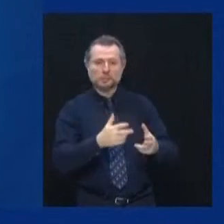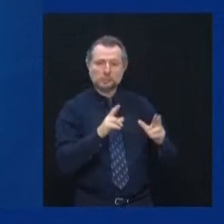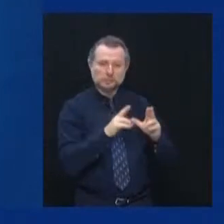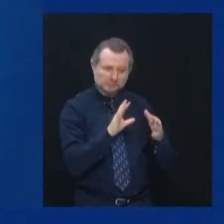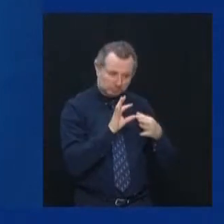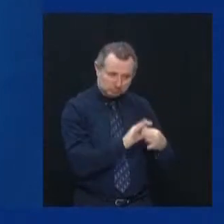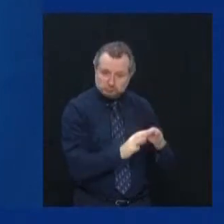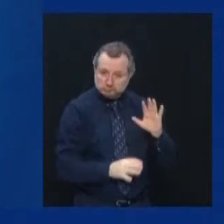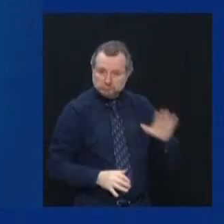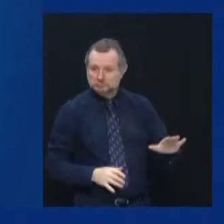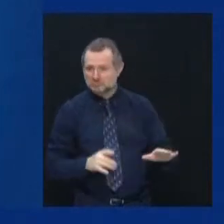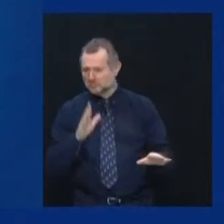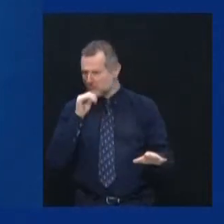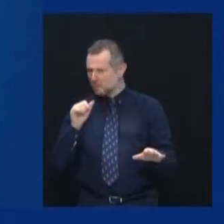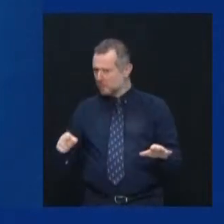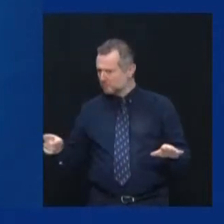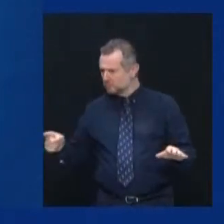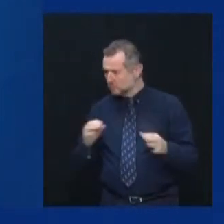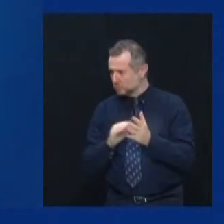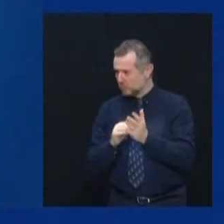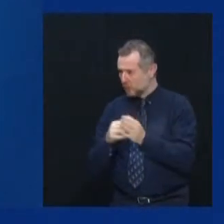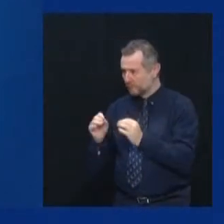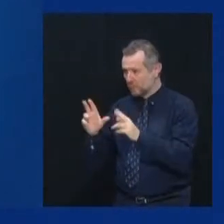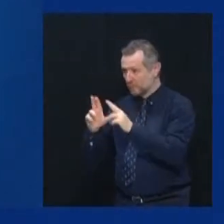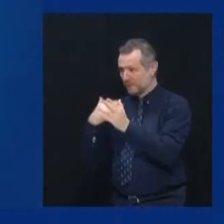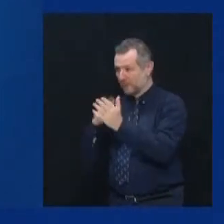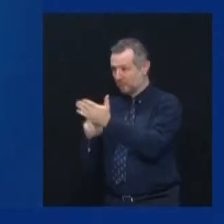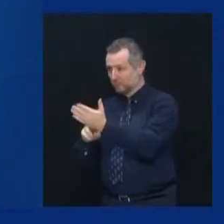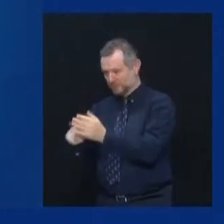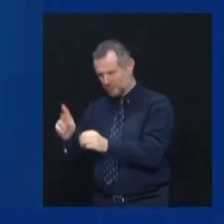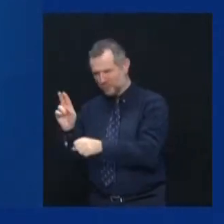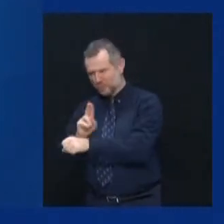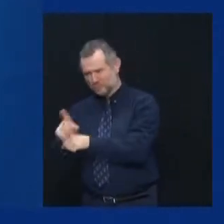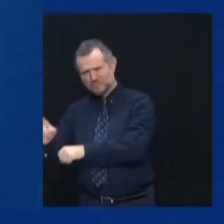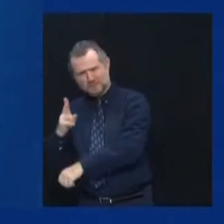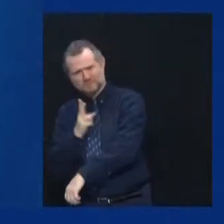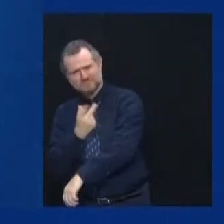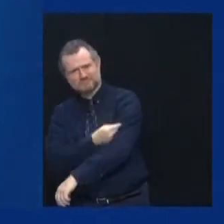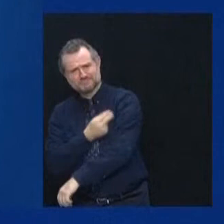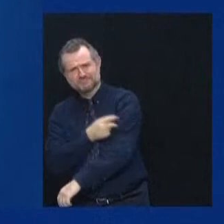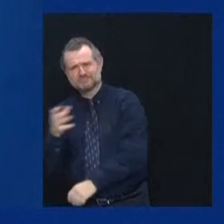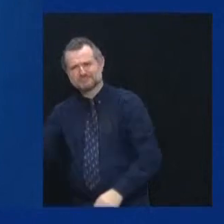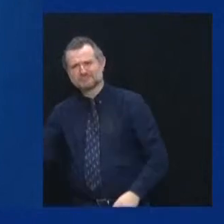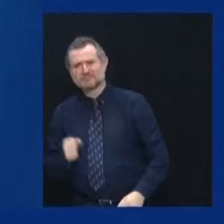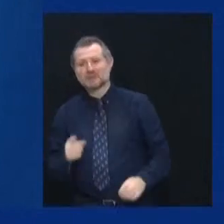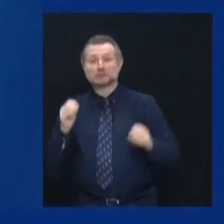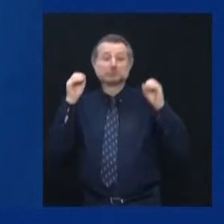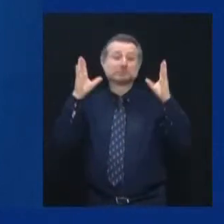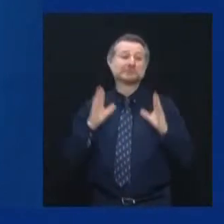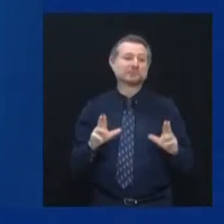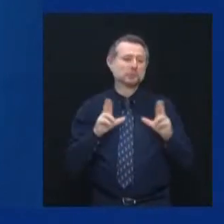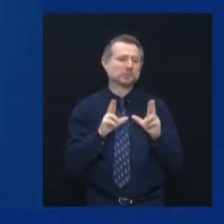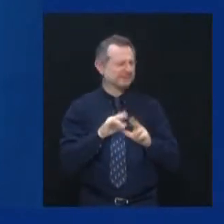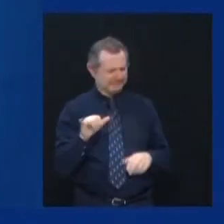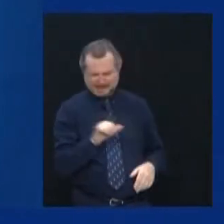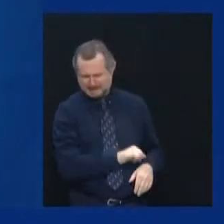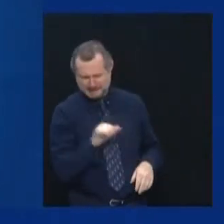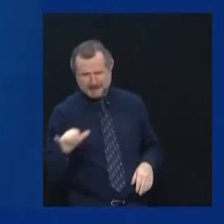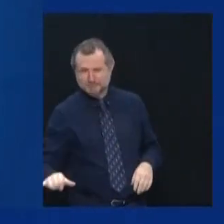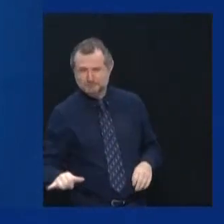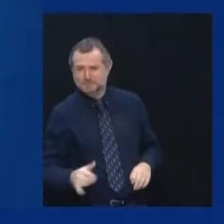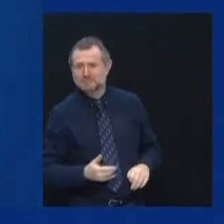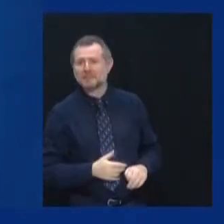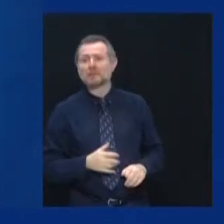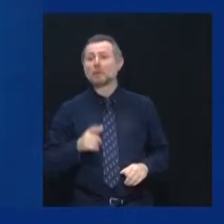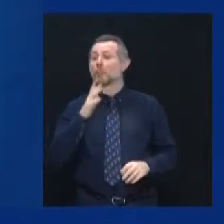that network do the vaccinations, teachers union, et cetera. So wherever